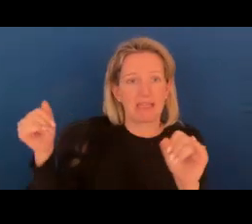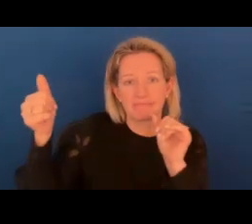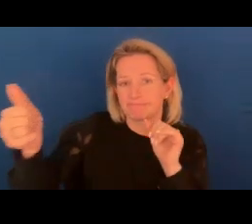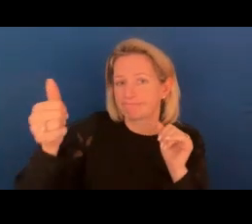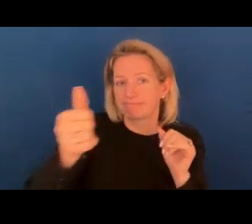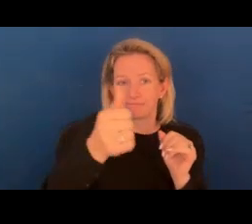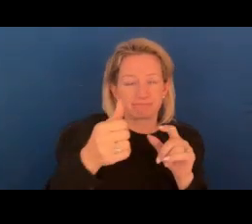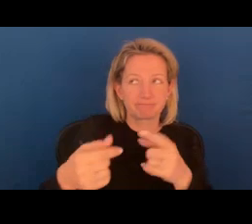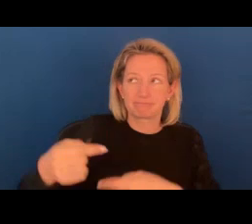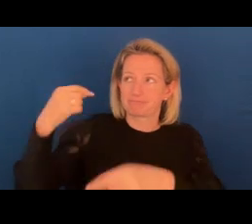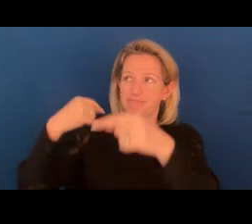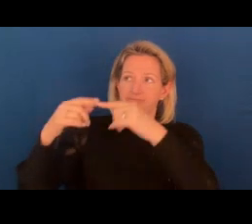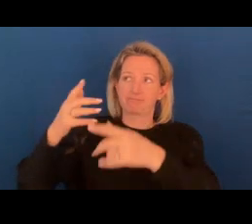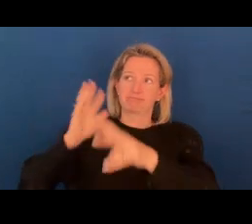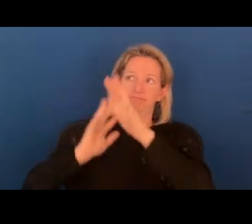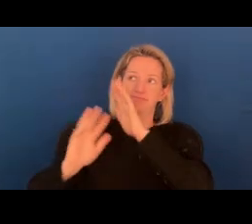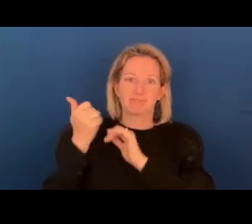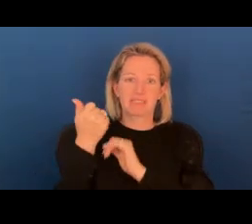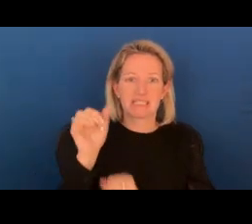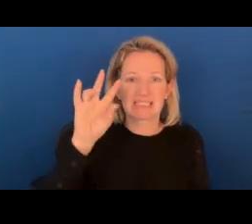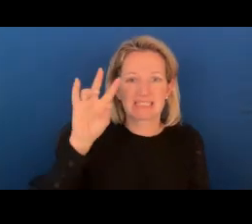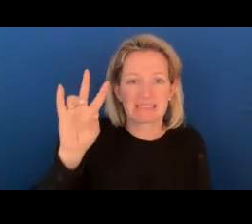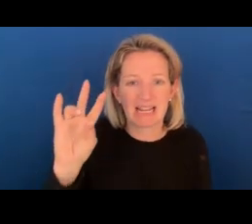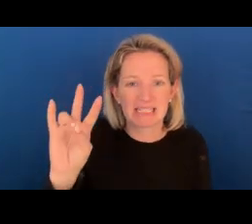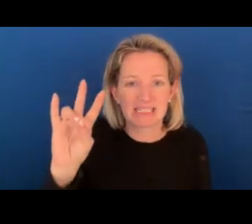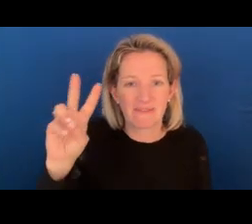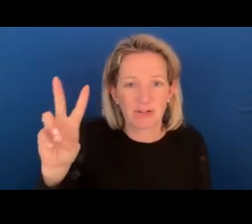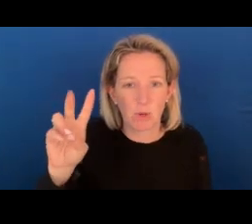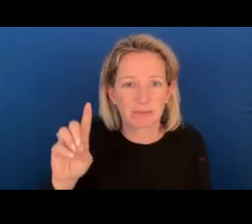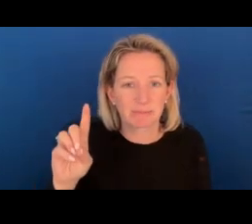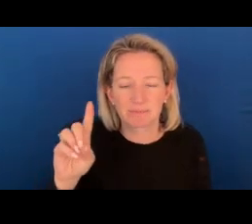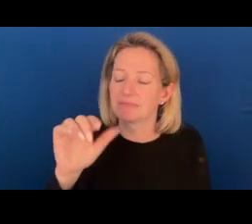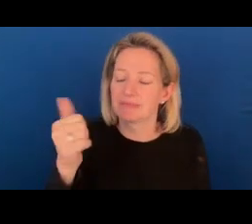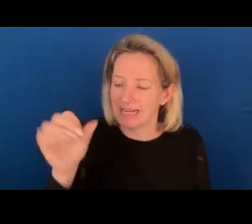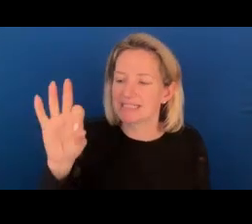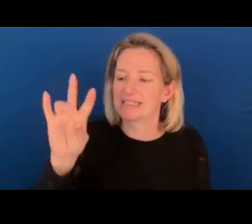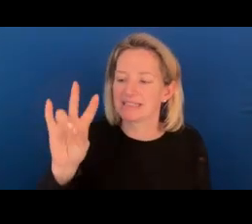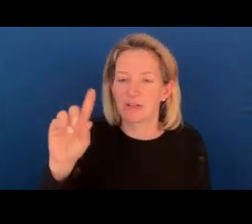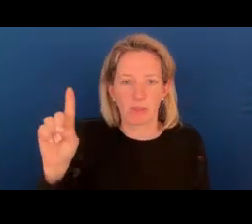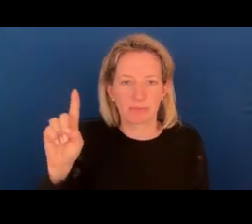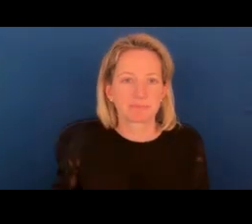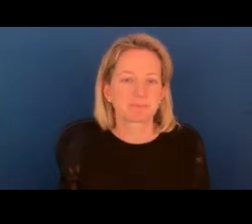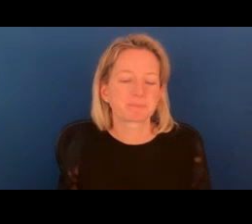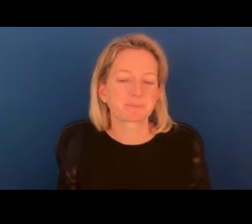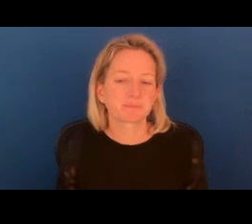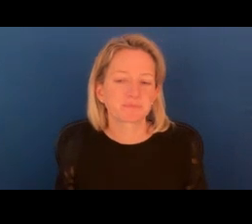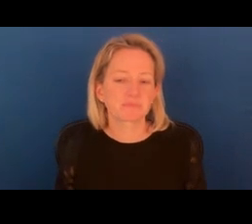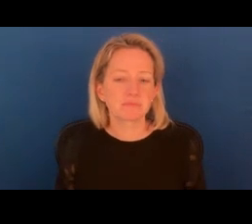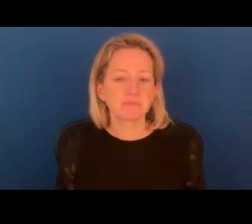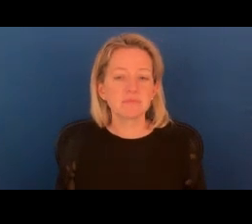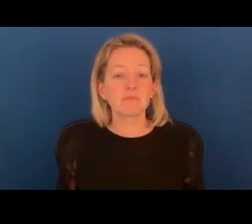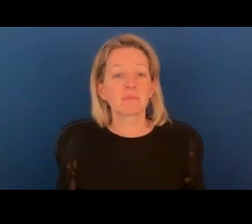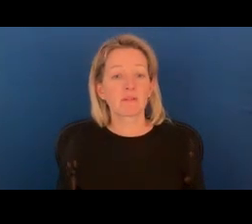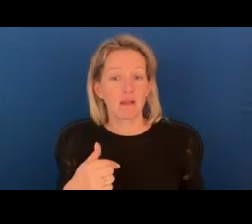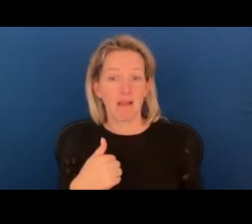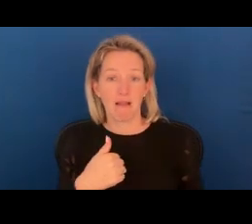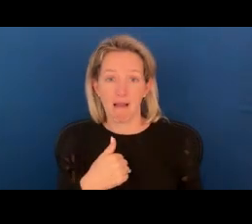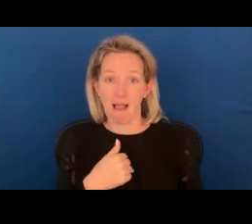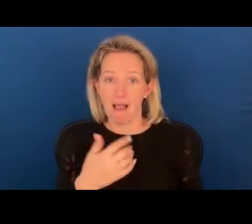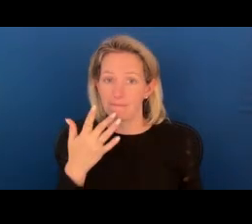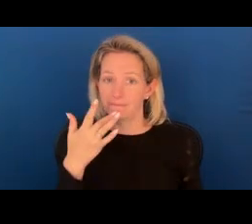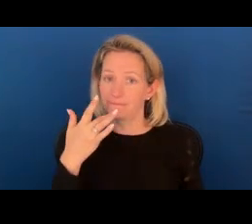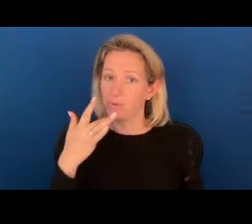far back as 1971. Next slide, please. So I am fortunate that